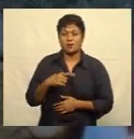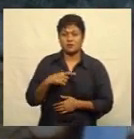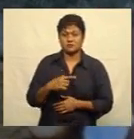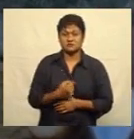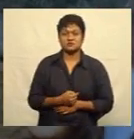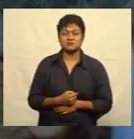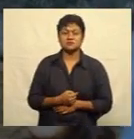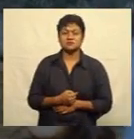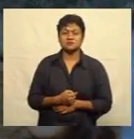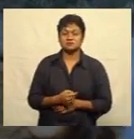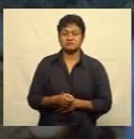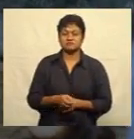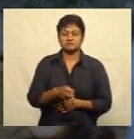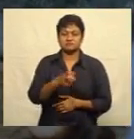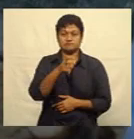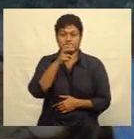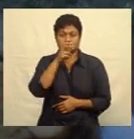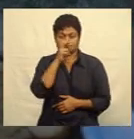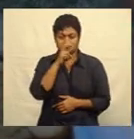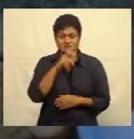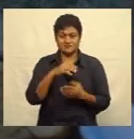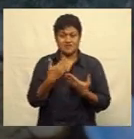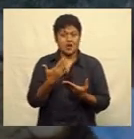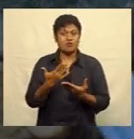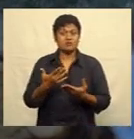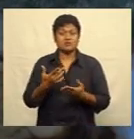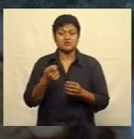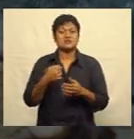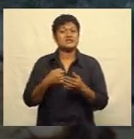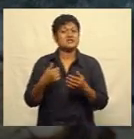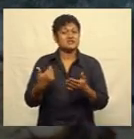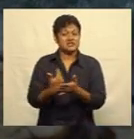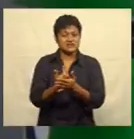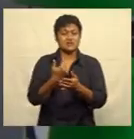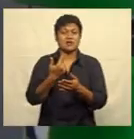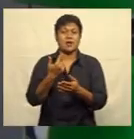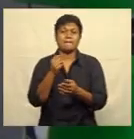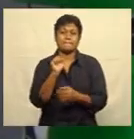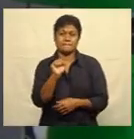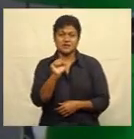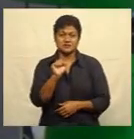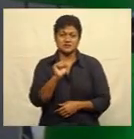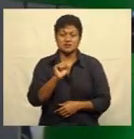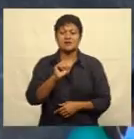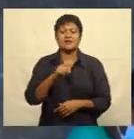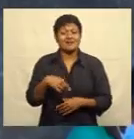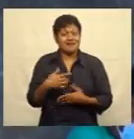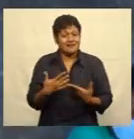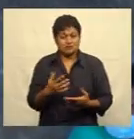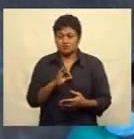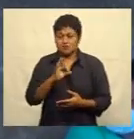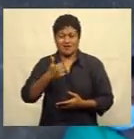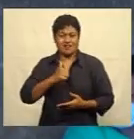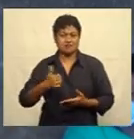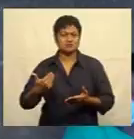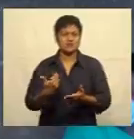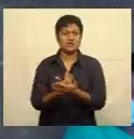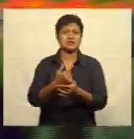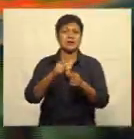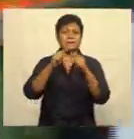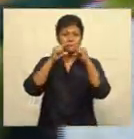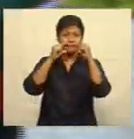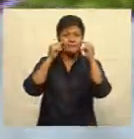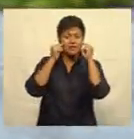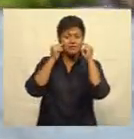the restriction from it actually getting to the bus. And further, we will not even allow them to get into the market. We will not allow them